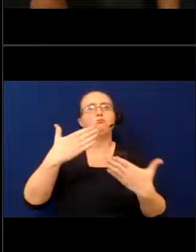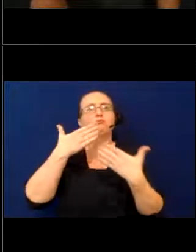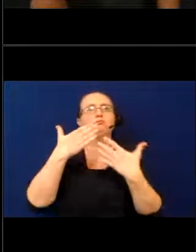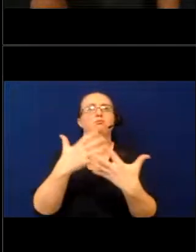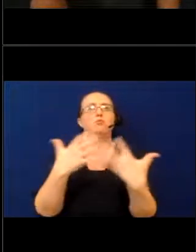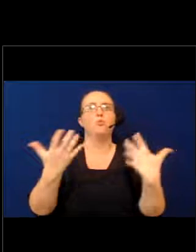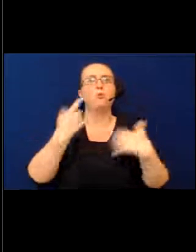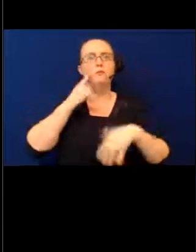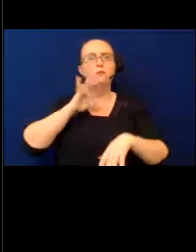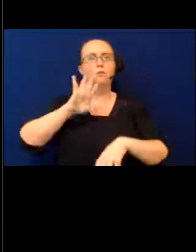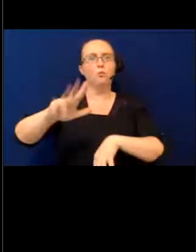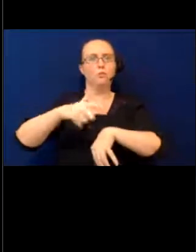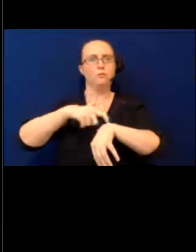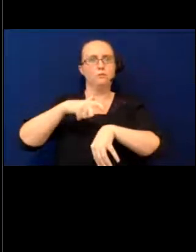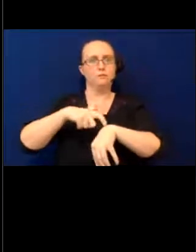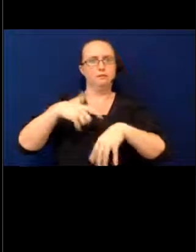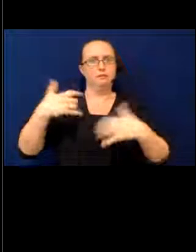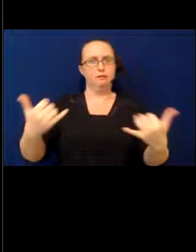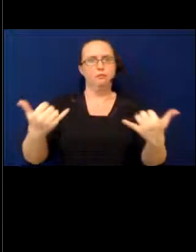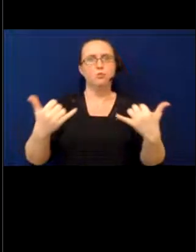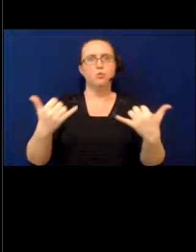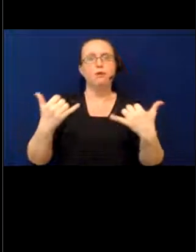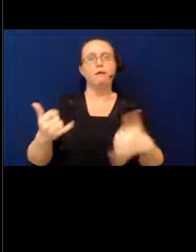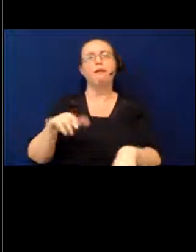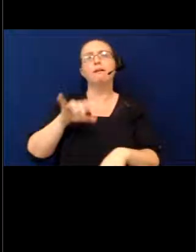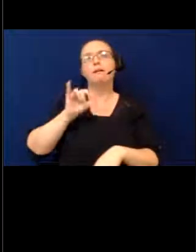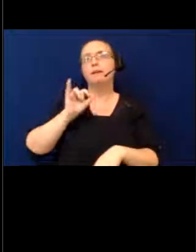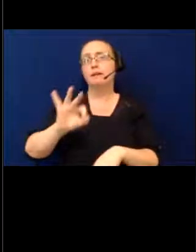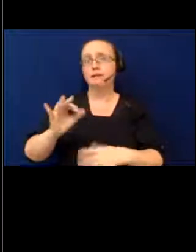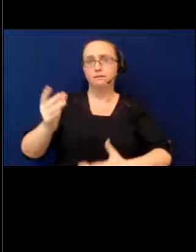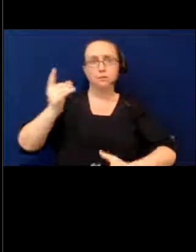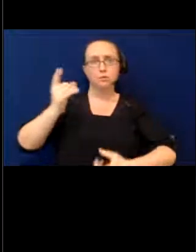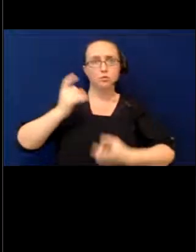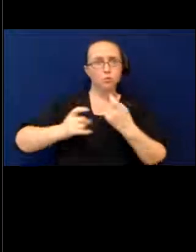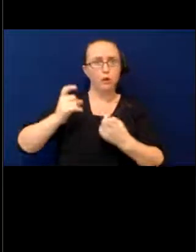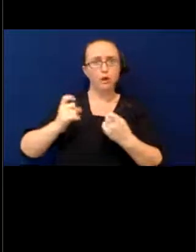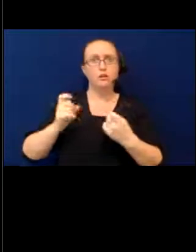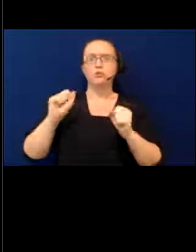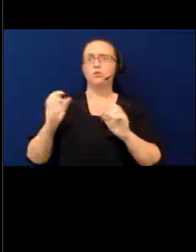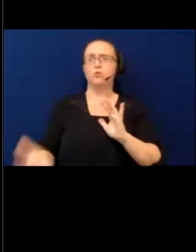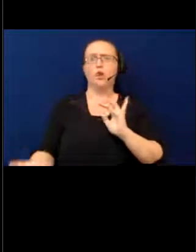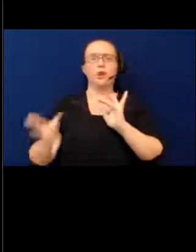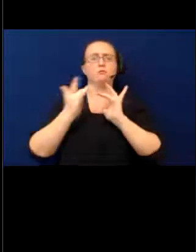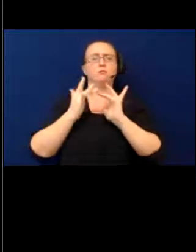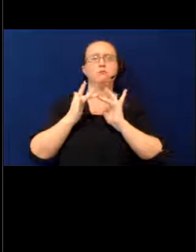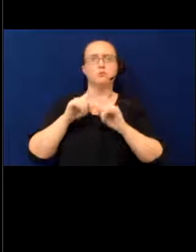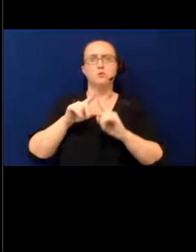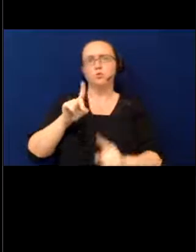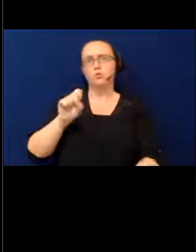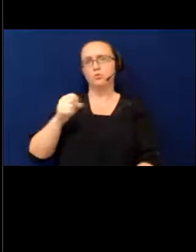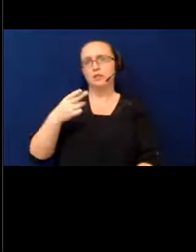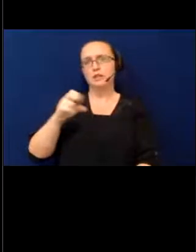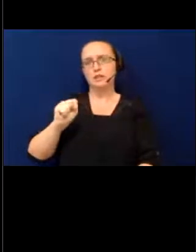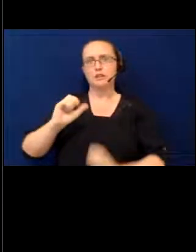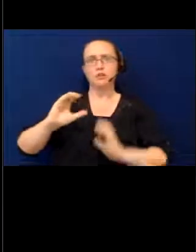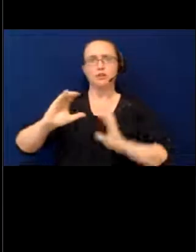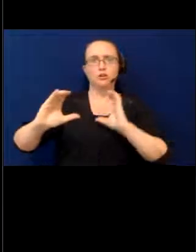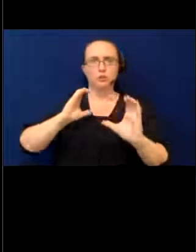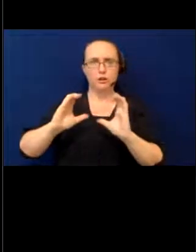time here today. If you do have any questions, feel free to reach out to DISH's Communications at